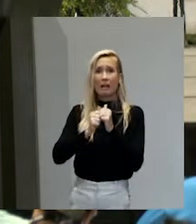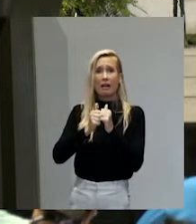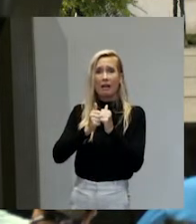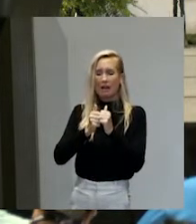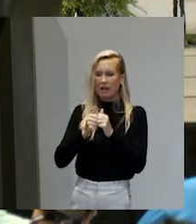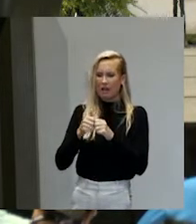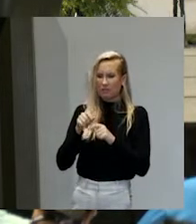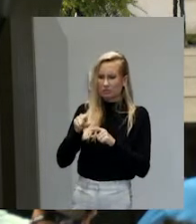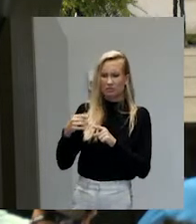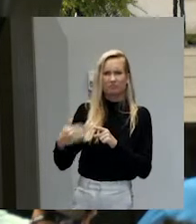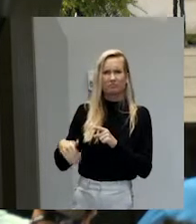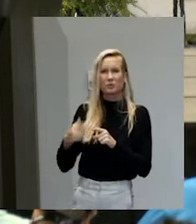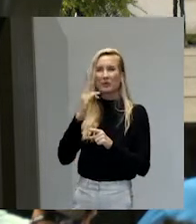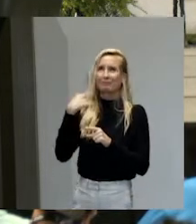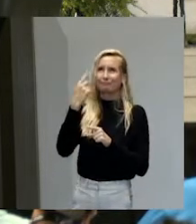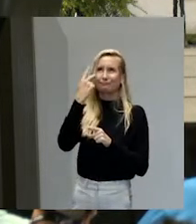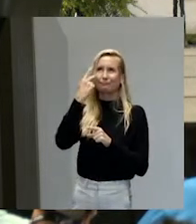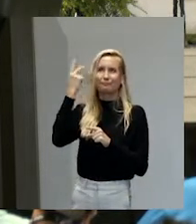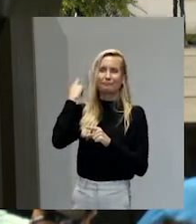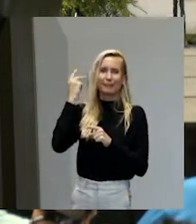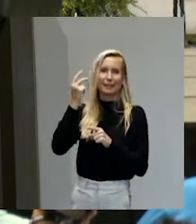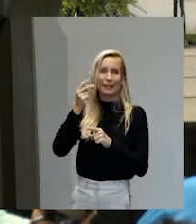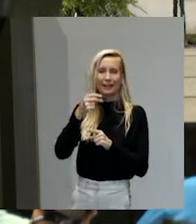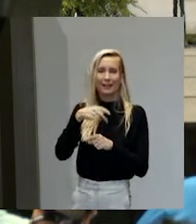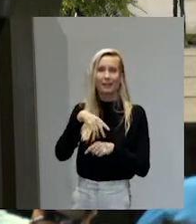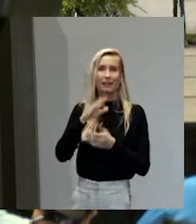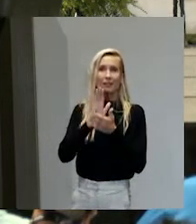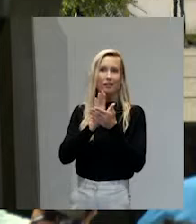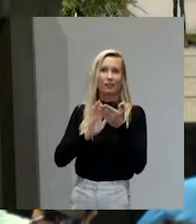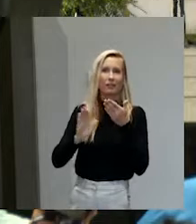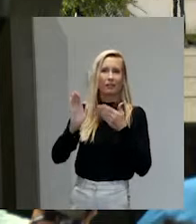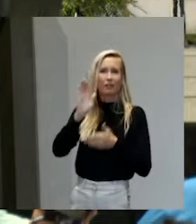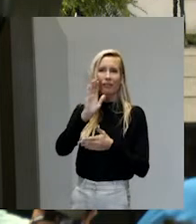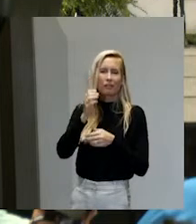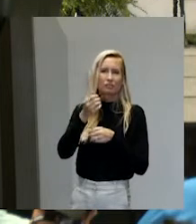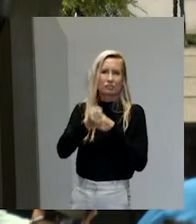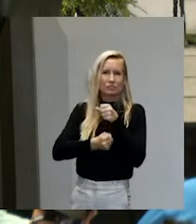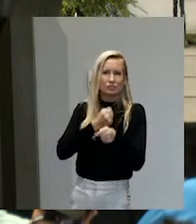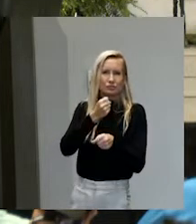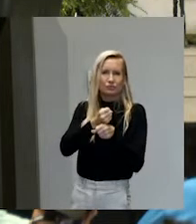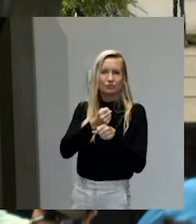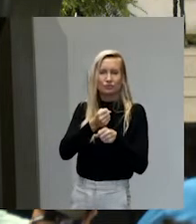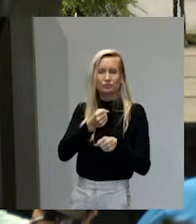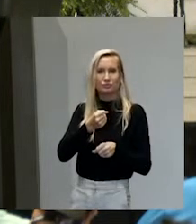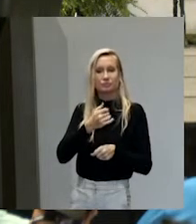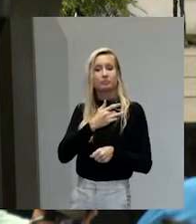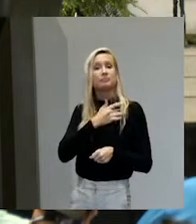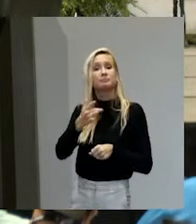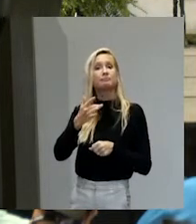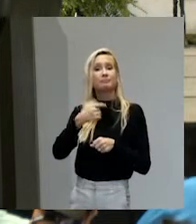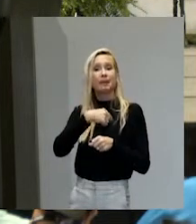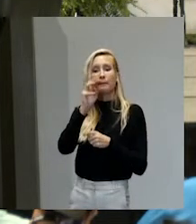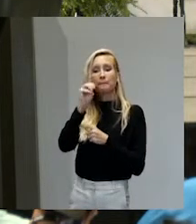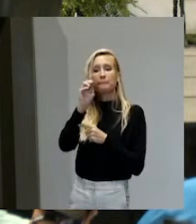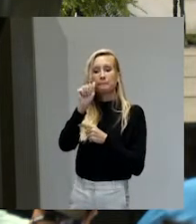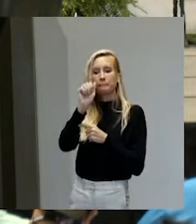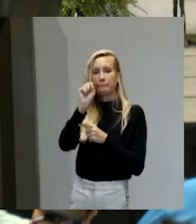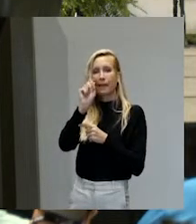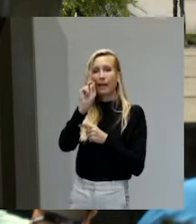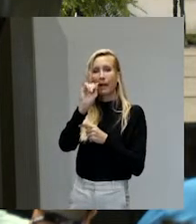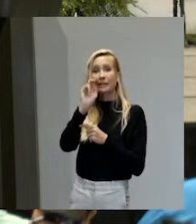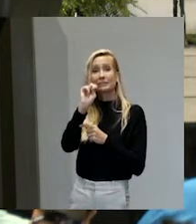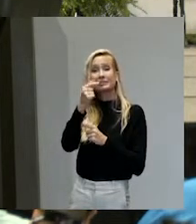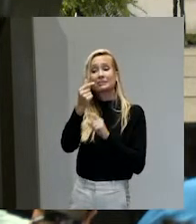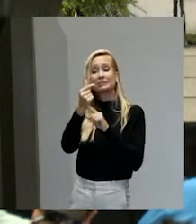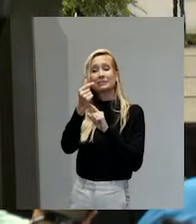college years, there's a lot of masking. And if you're not familiar with the term masking, a lot of autistic people growing up to try to blend in with